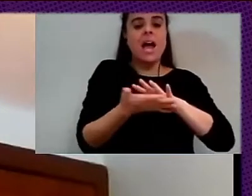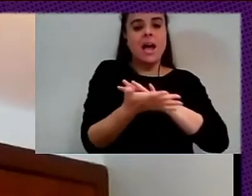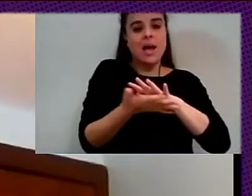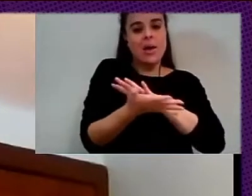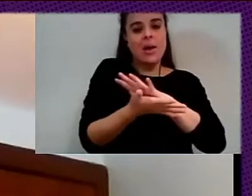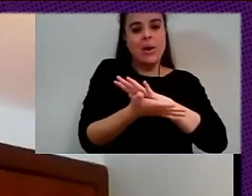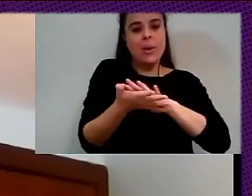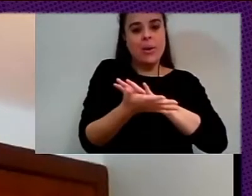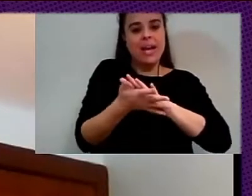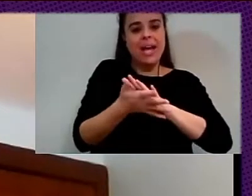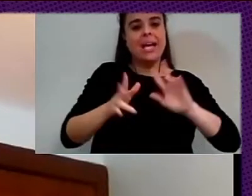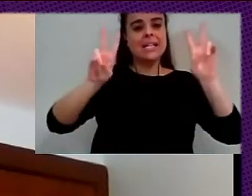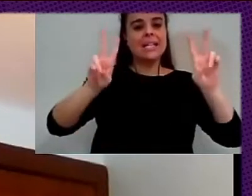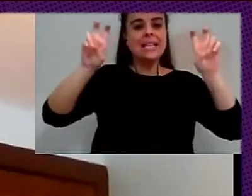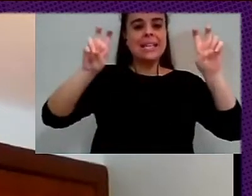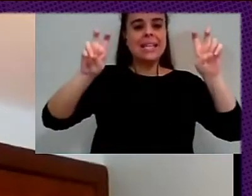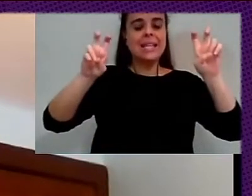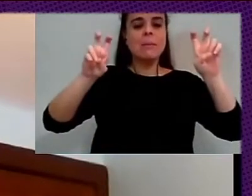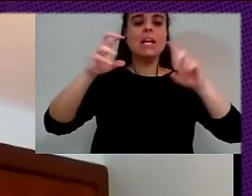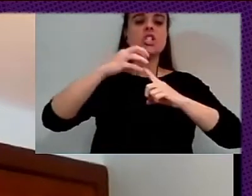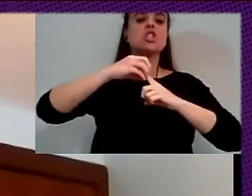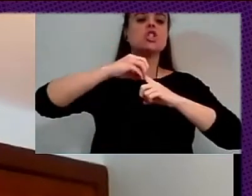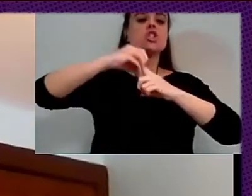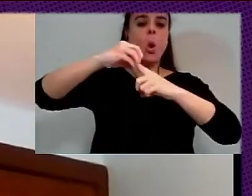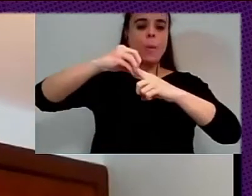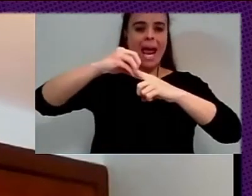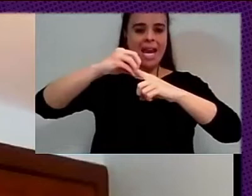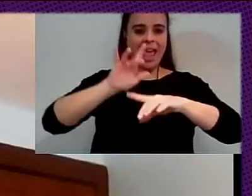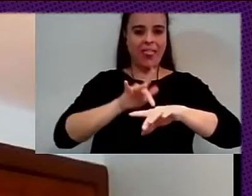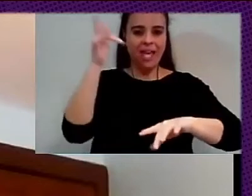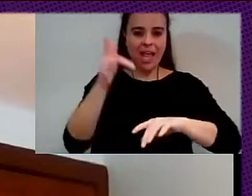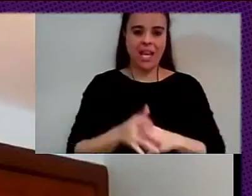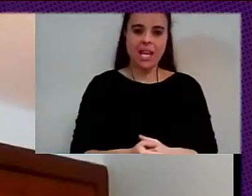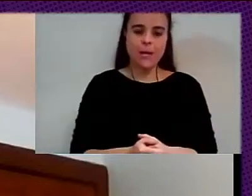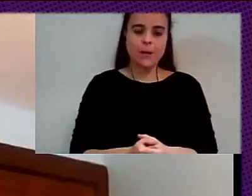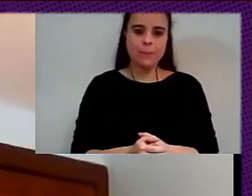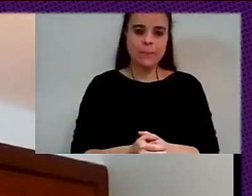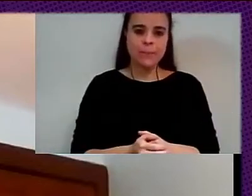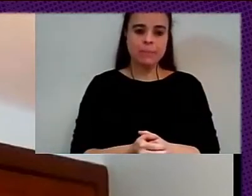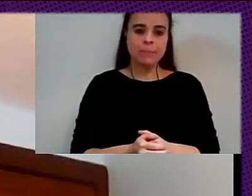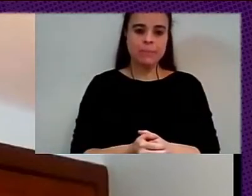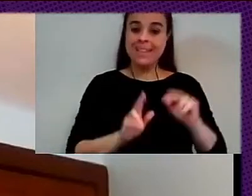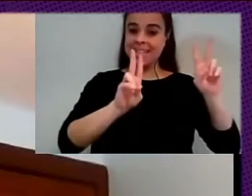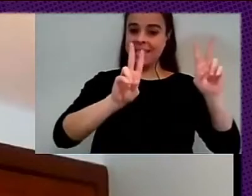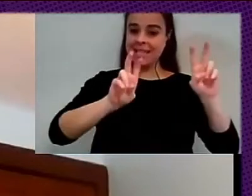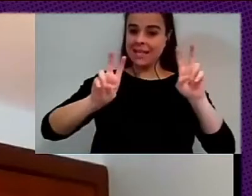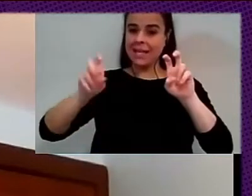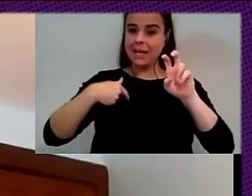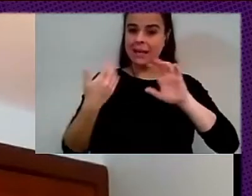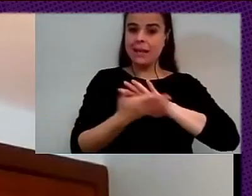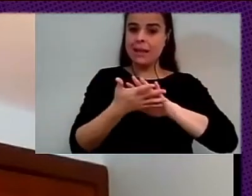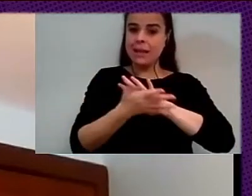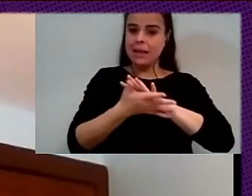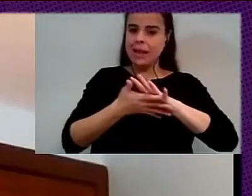and the topics I want to cover are four, and we'll see what we could do for time, but it's to start off with